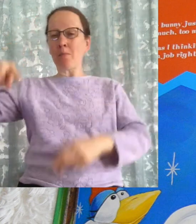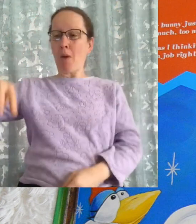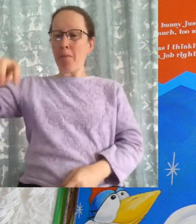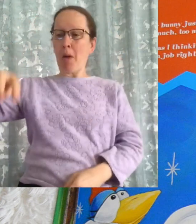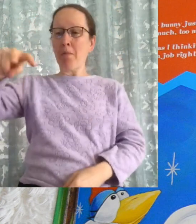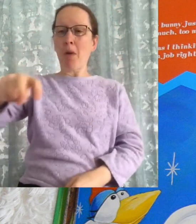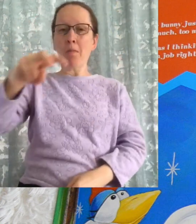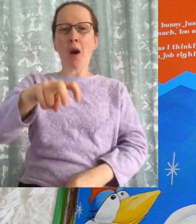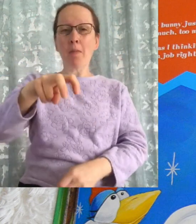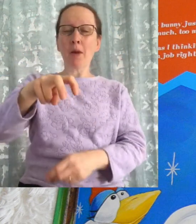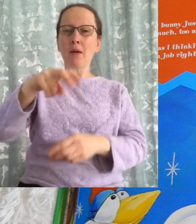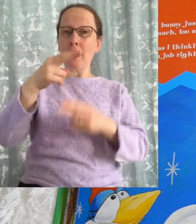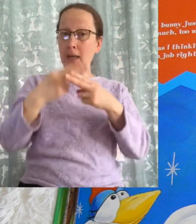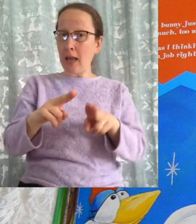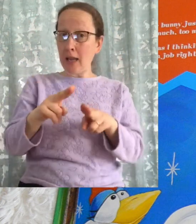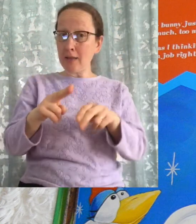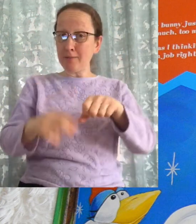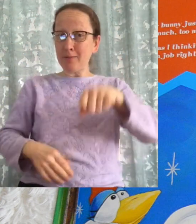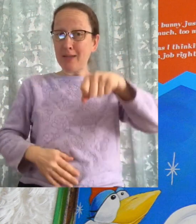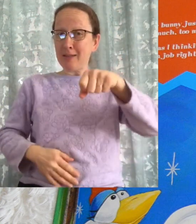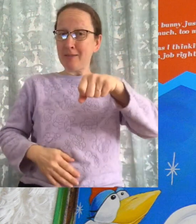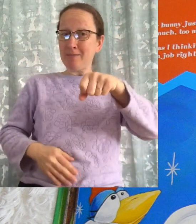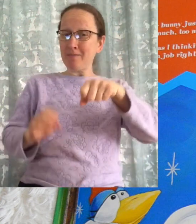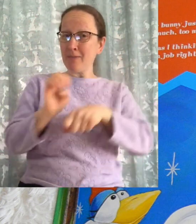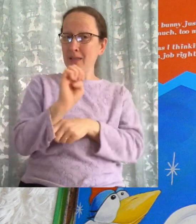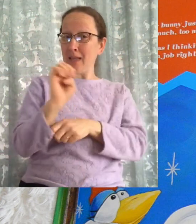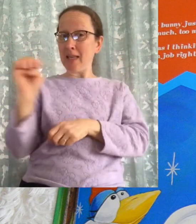eggs from the east to the west.